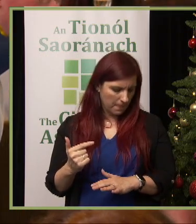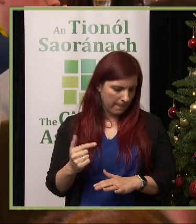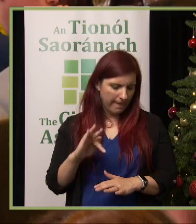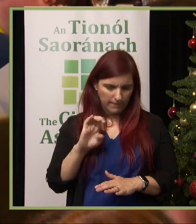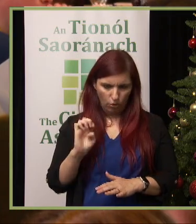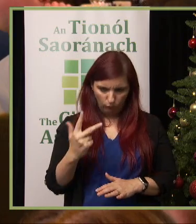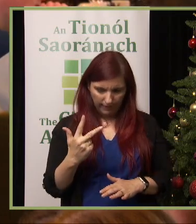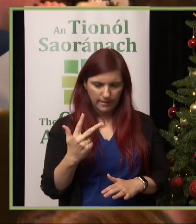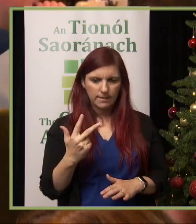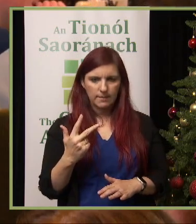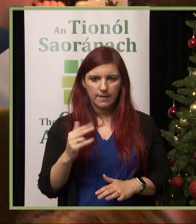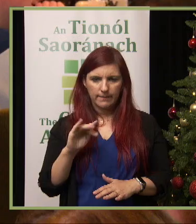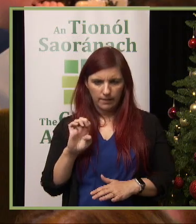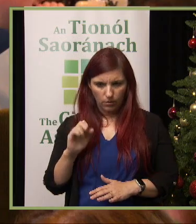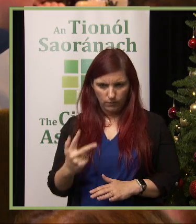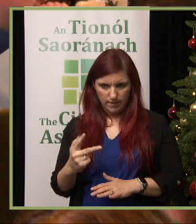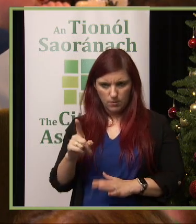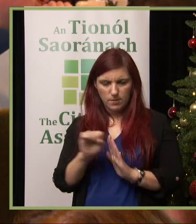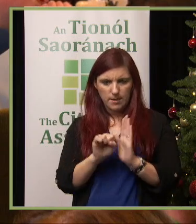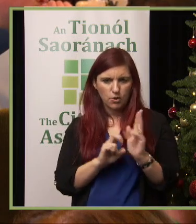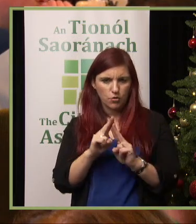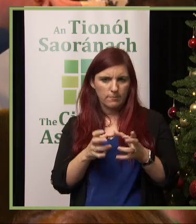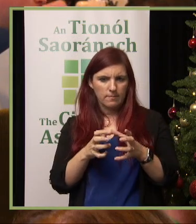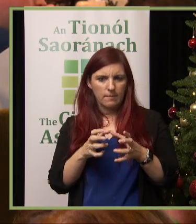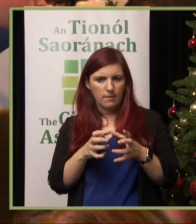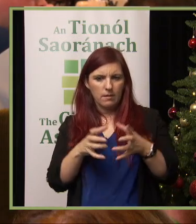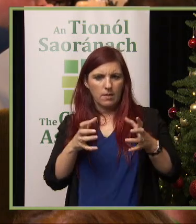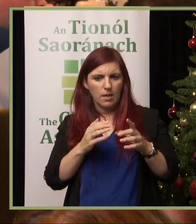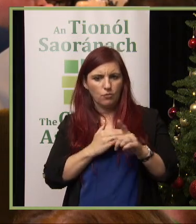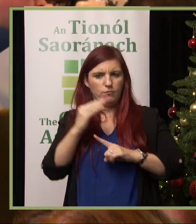FE3, sorry. The state should significantly increase commitments and